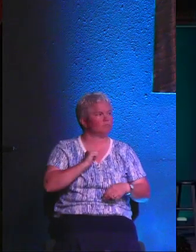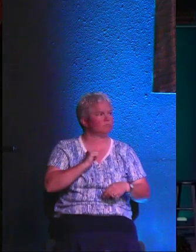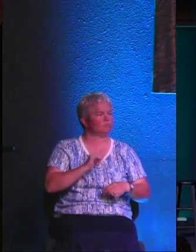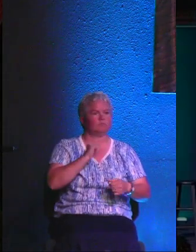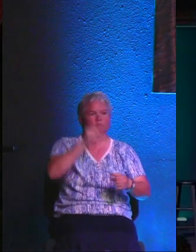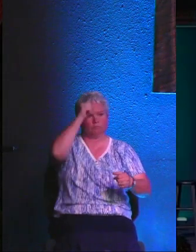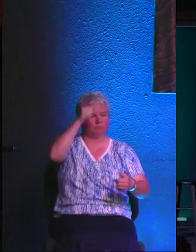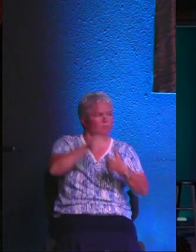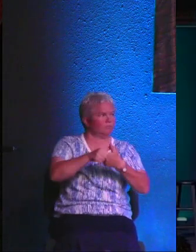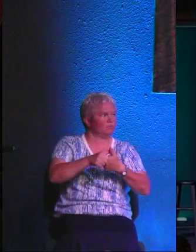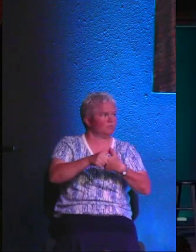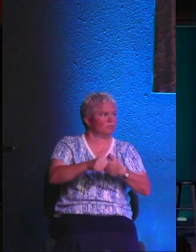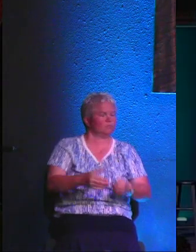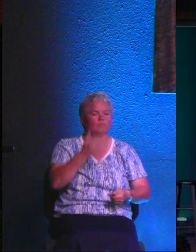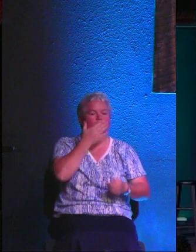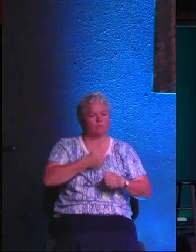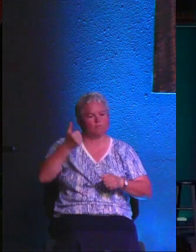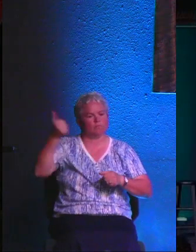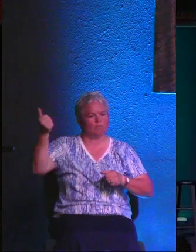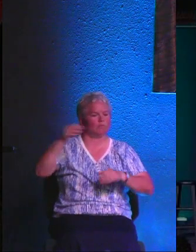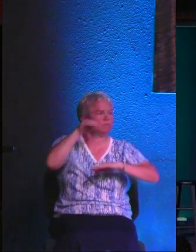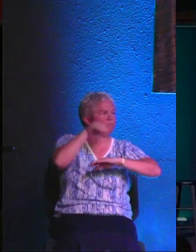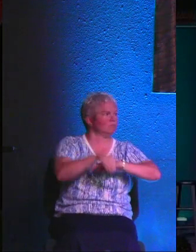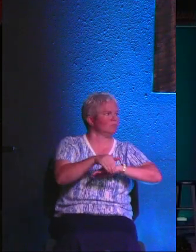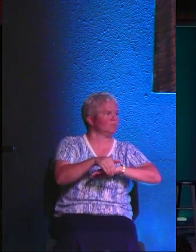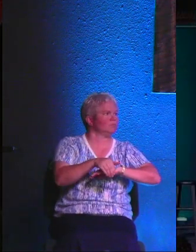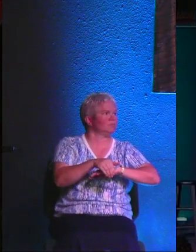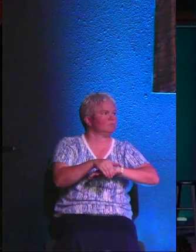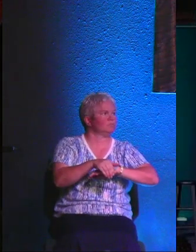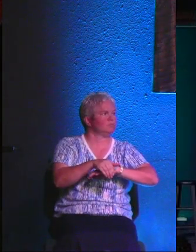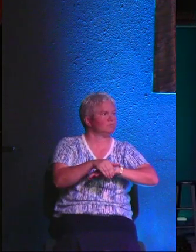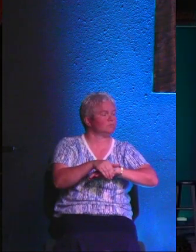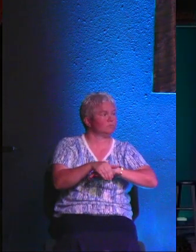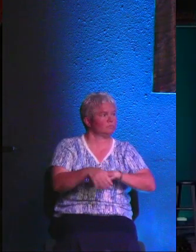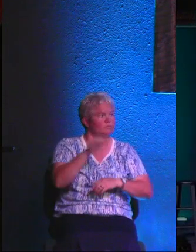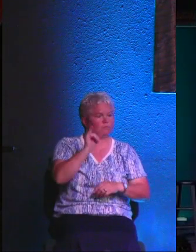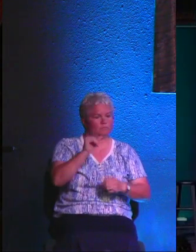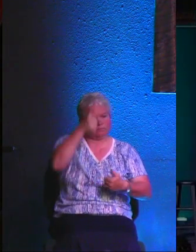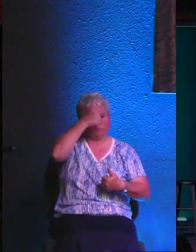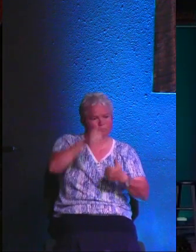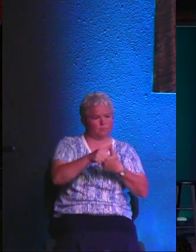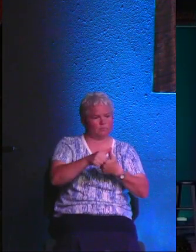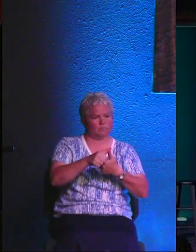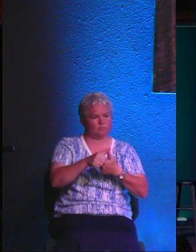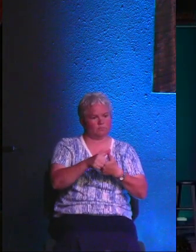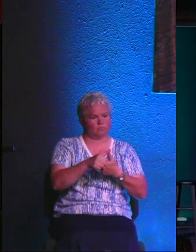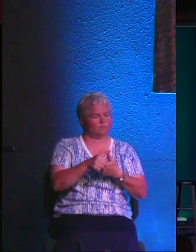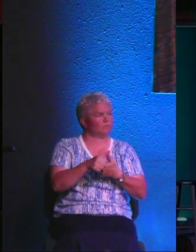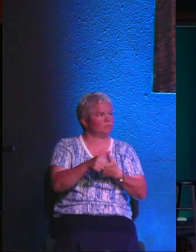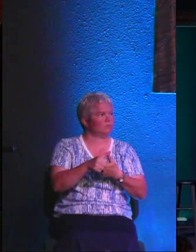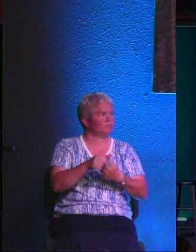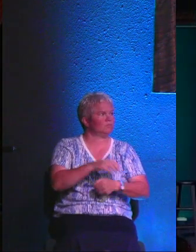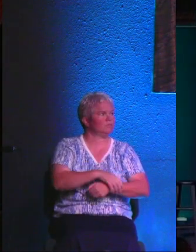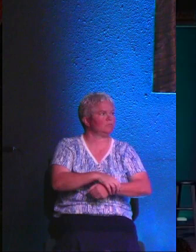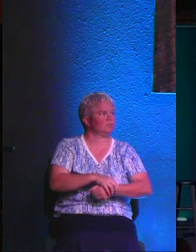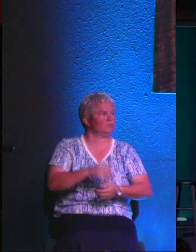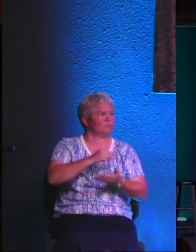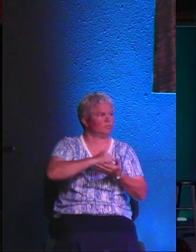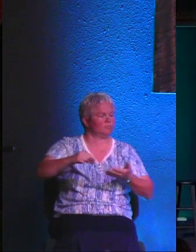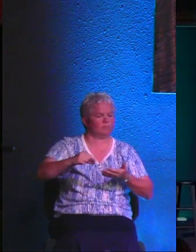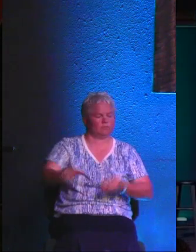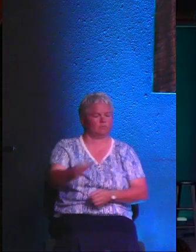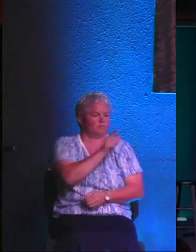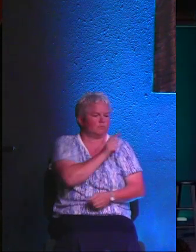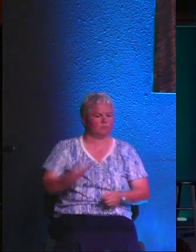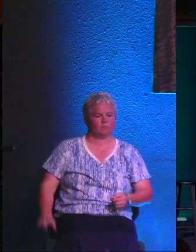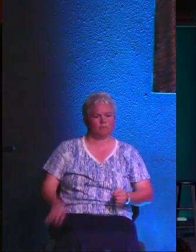I remember it wasn't really the best night for me. And I know I'm going off the books, but I remember all I did was I just put on my earbuds and started worshiping